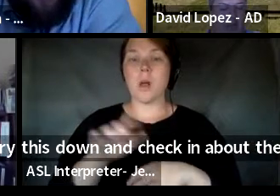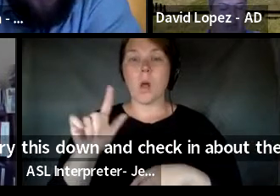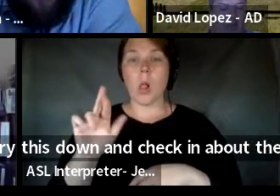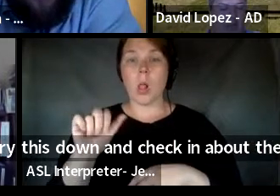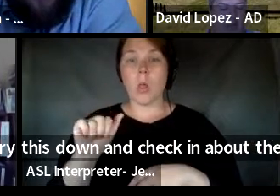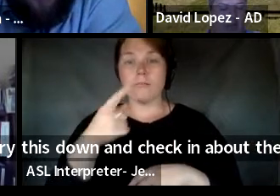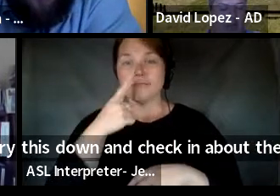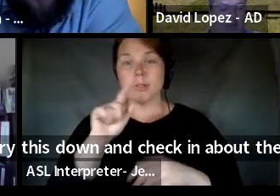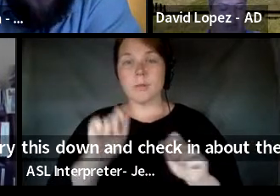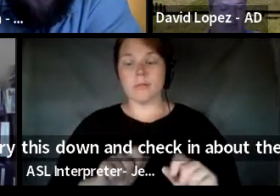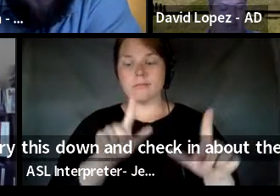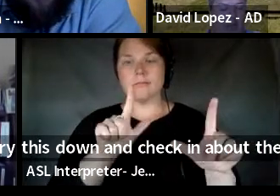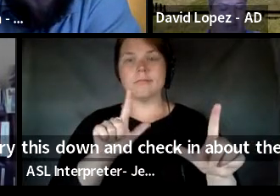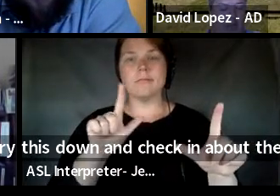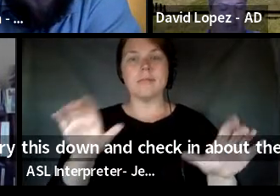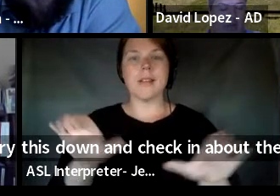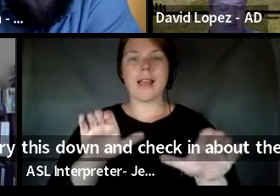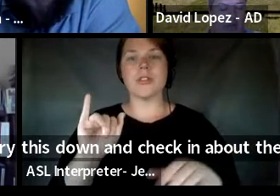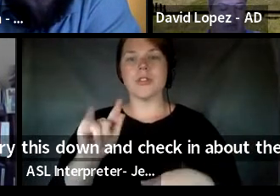action items up?